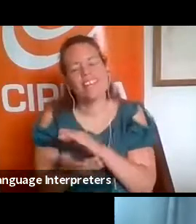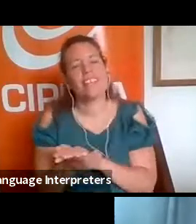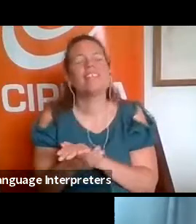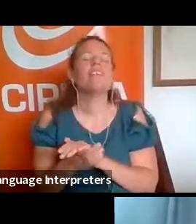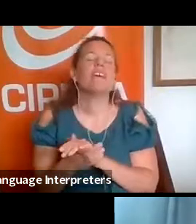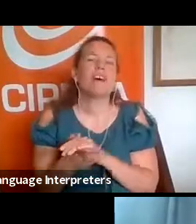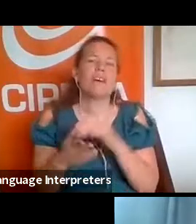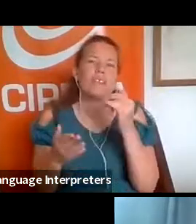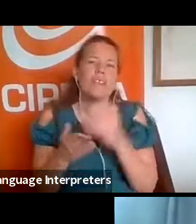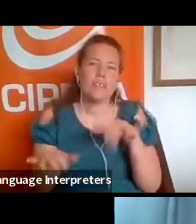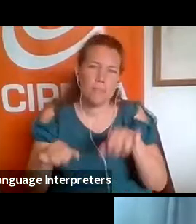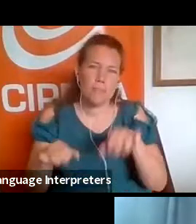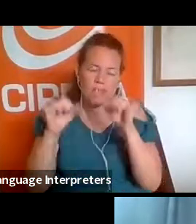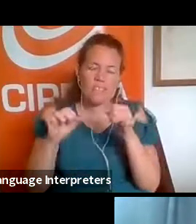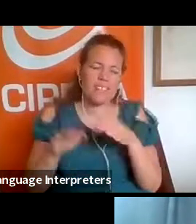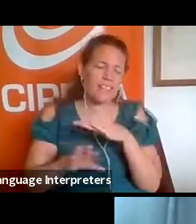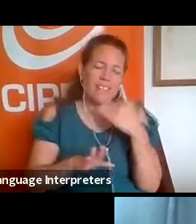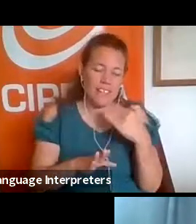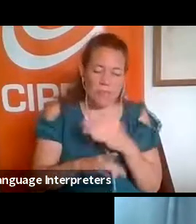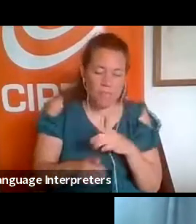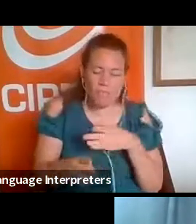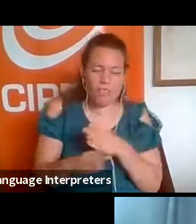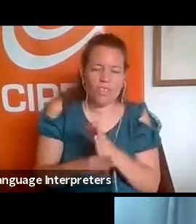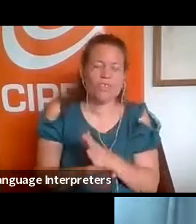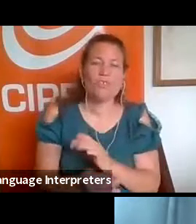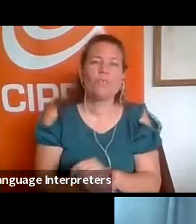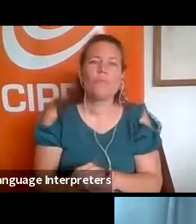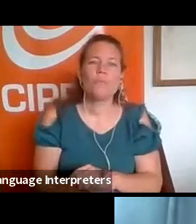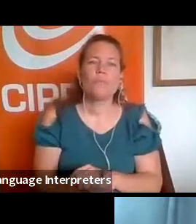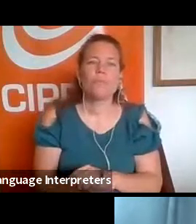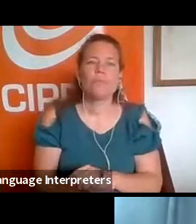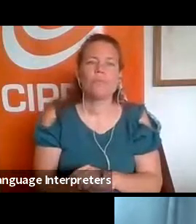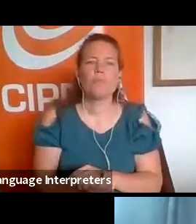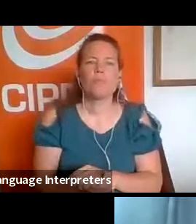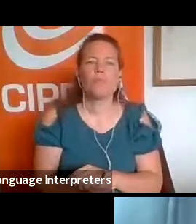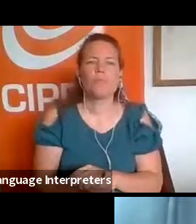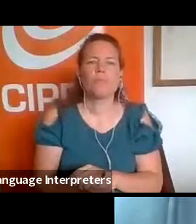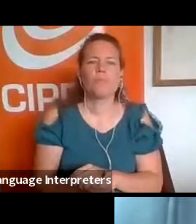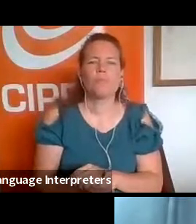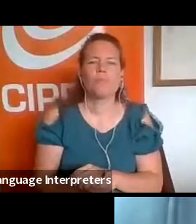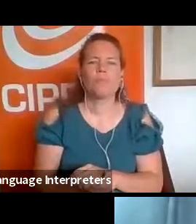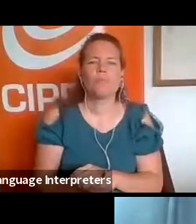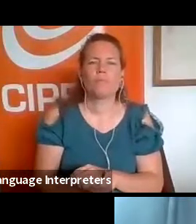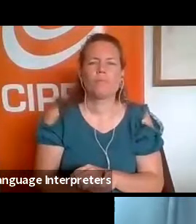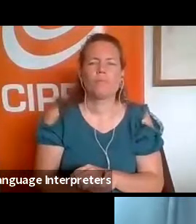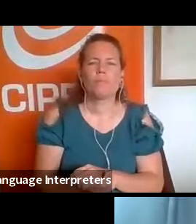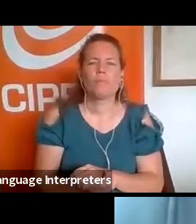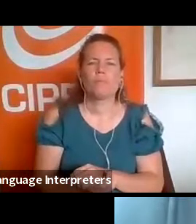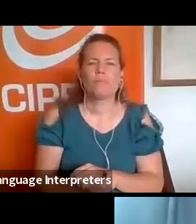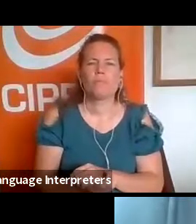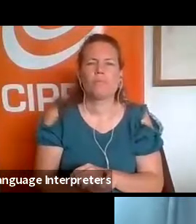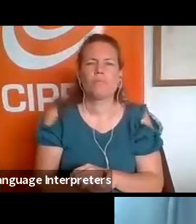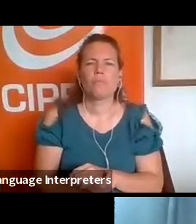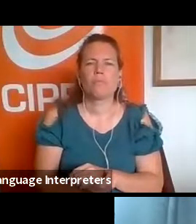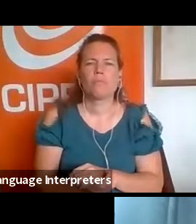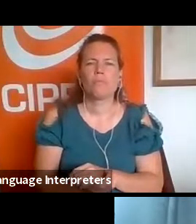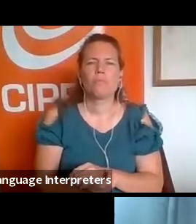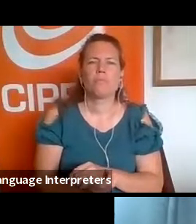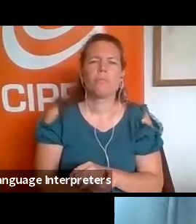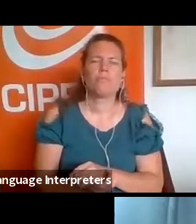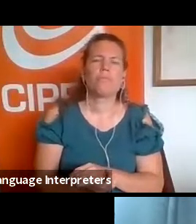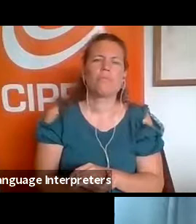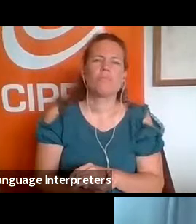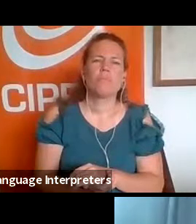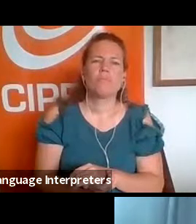that there has to be a crackdown on such fake news. So which really brings